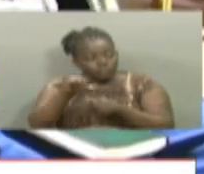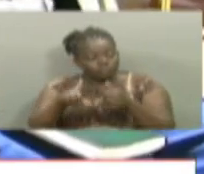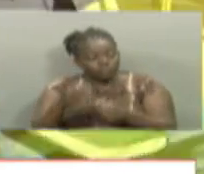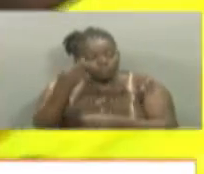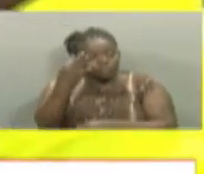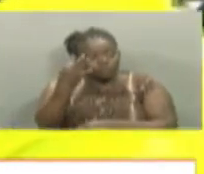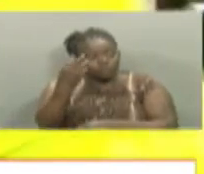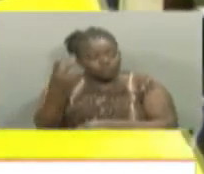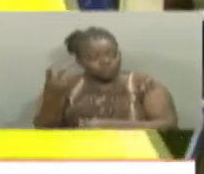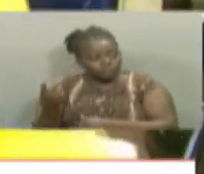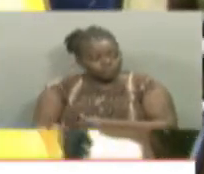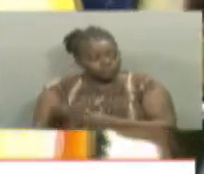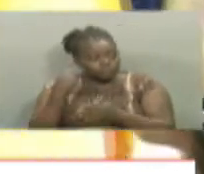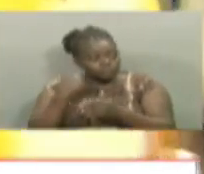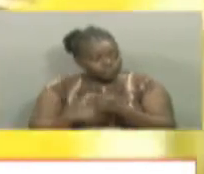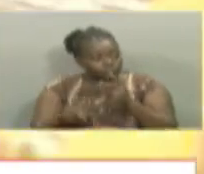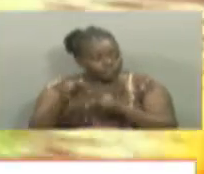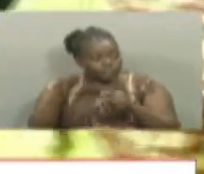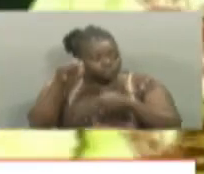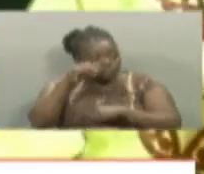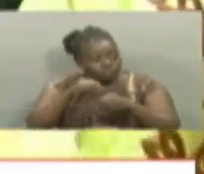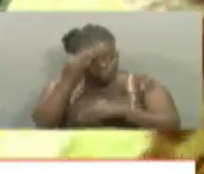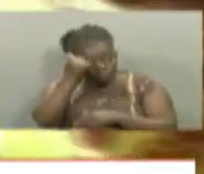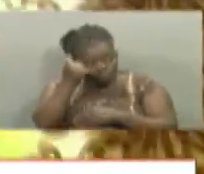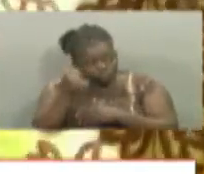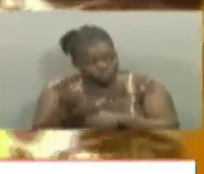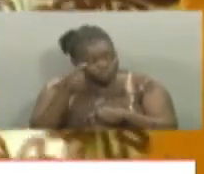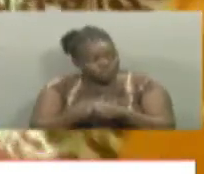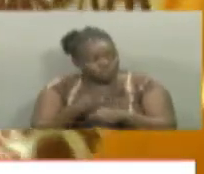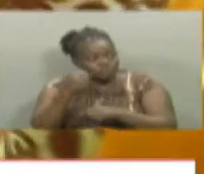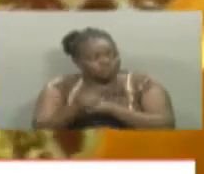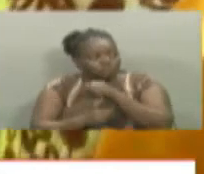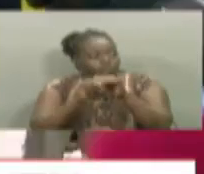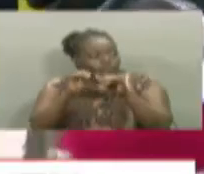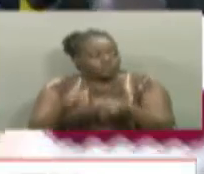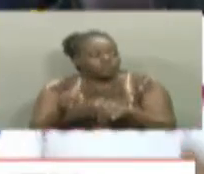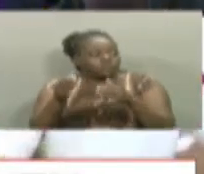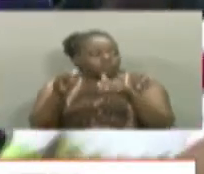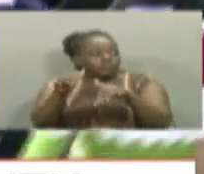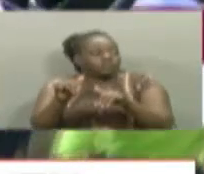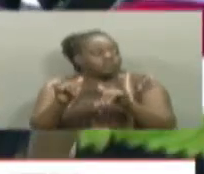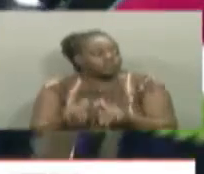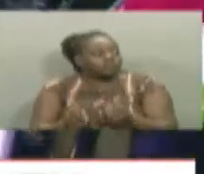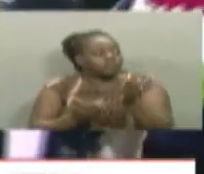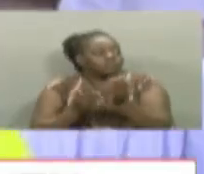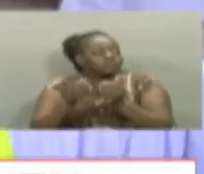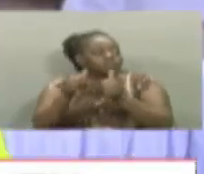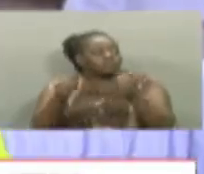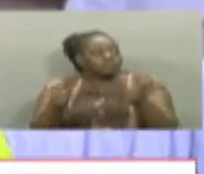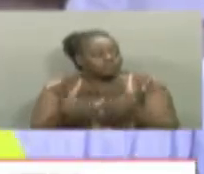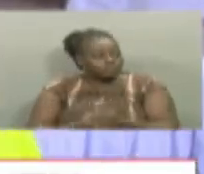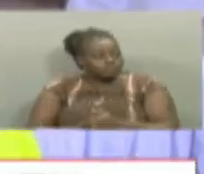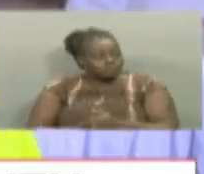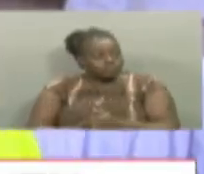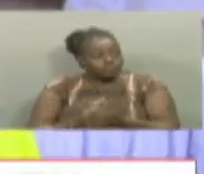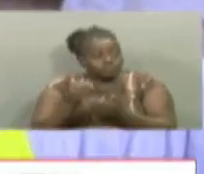3,2. Jungu ategeeza nti abantu bamulonze olw'ensonga nti mu bbanga ery'omwaka lyabadde mu Paalamenti abaweereza bulungi. Because